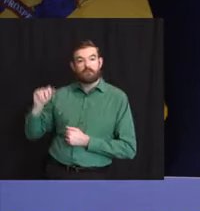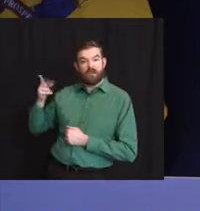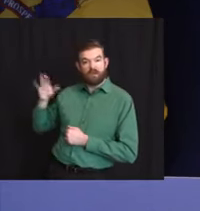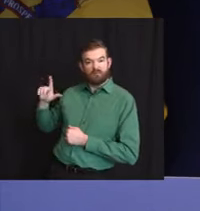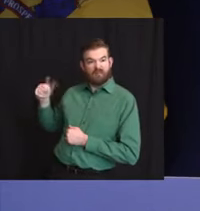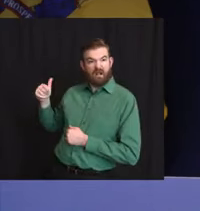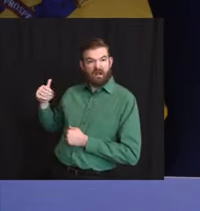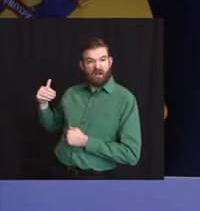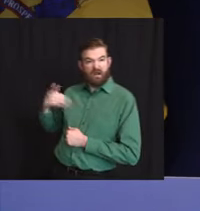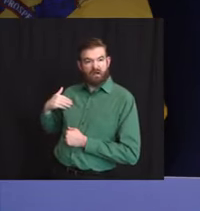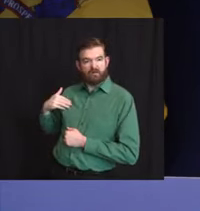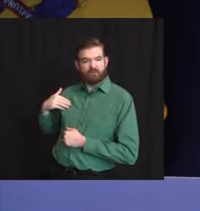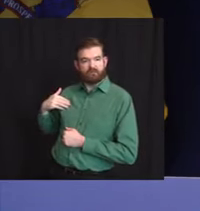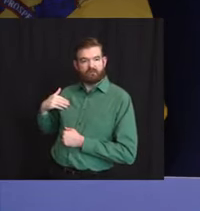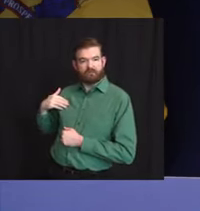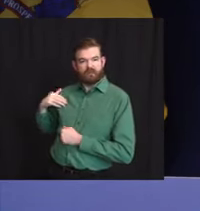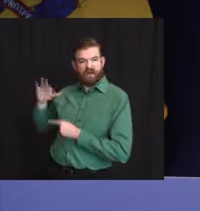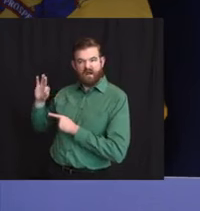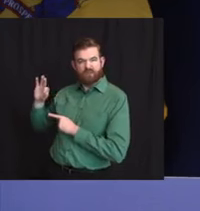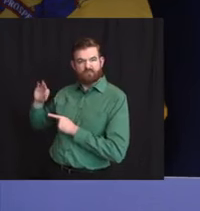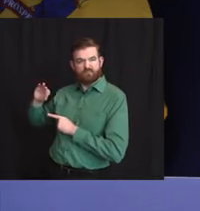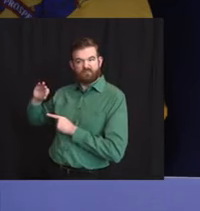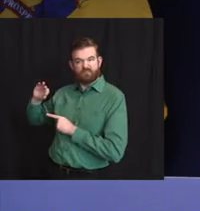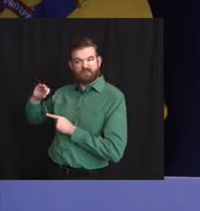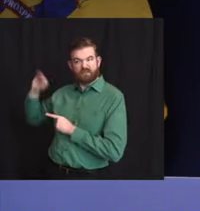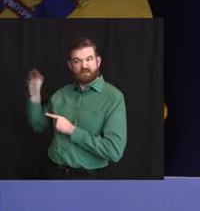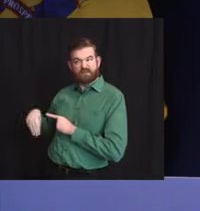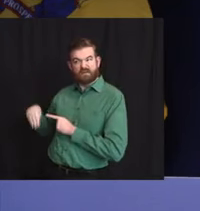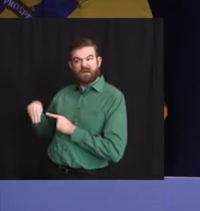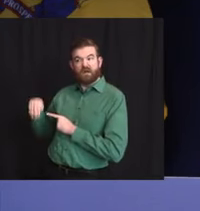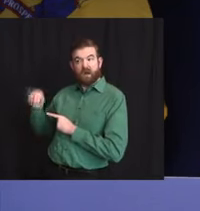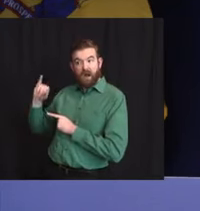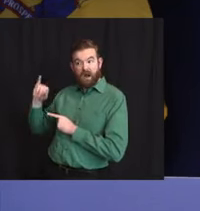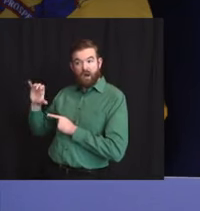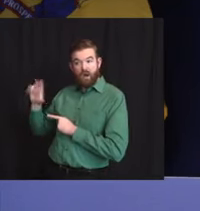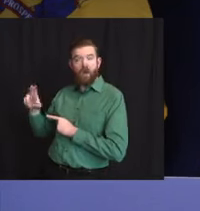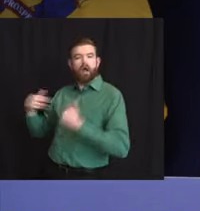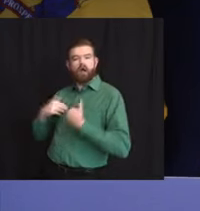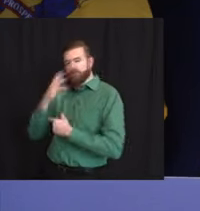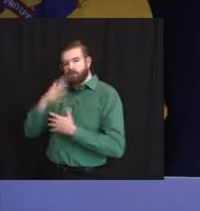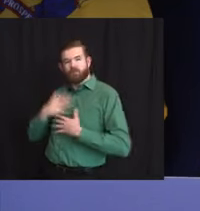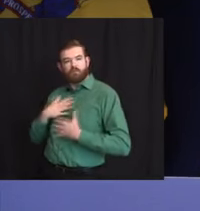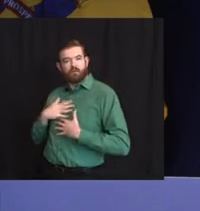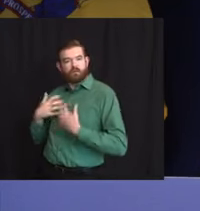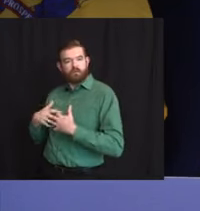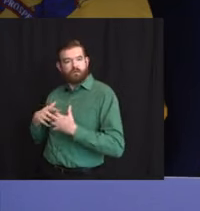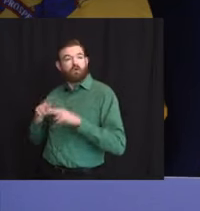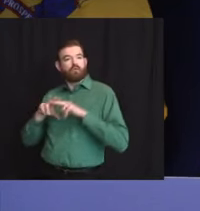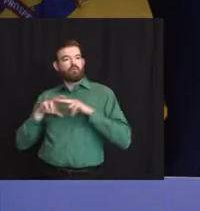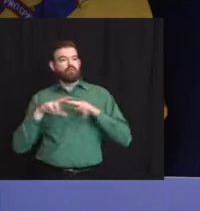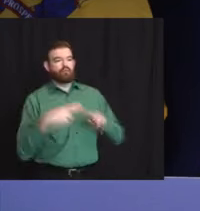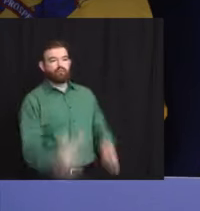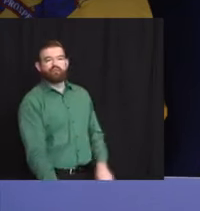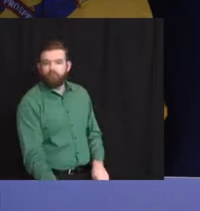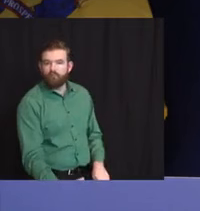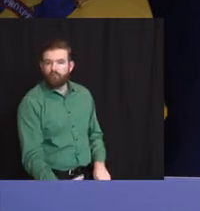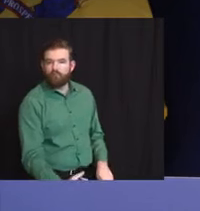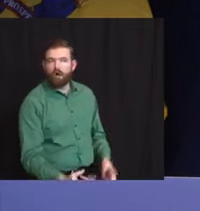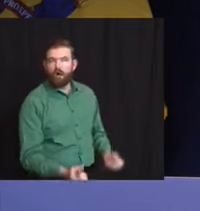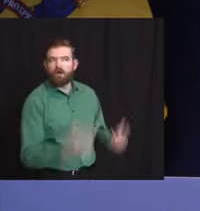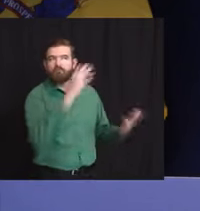99% of these patients were on ventilators. As the governor has said, we need everyone to continue to adhere